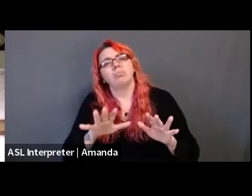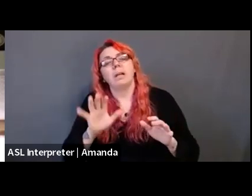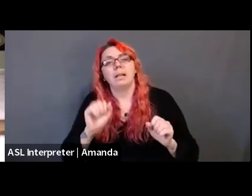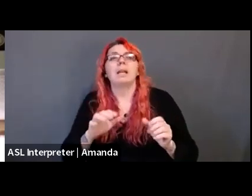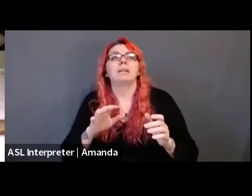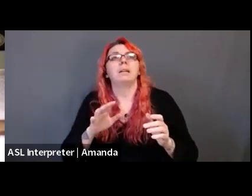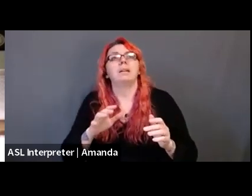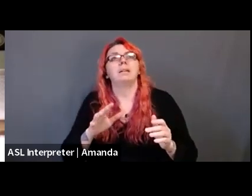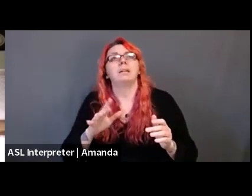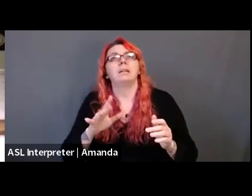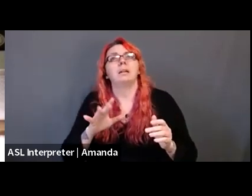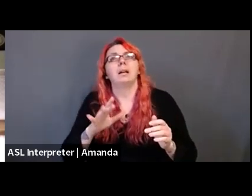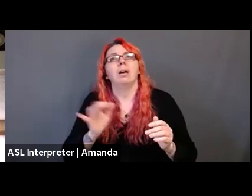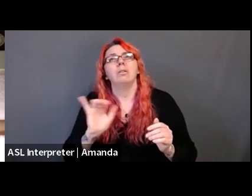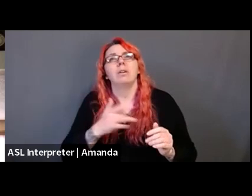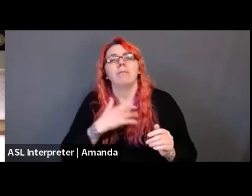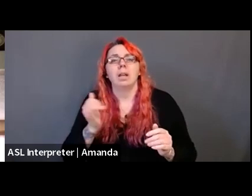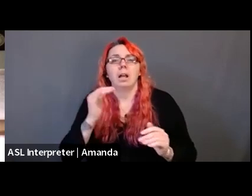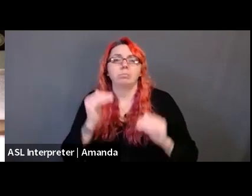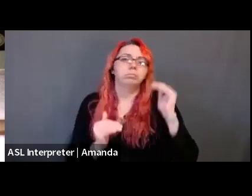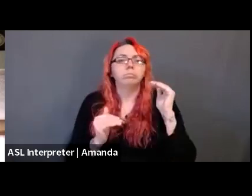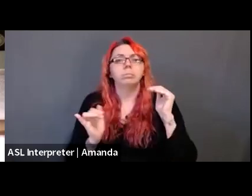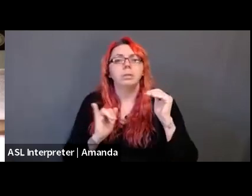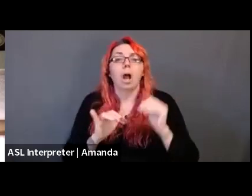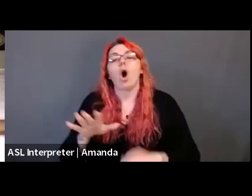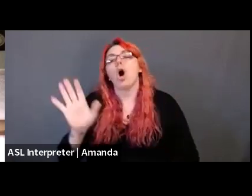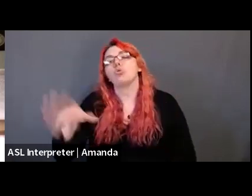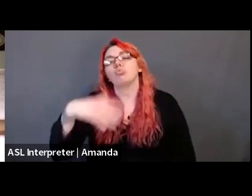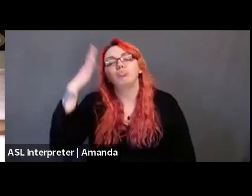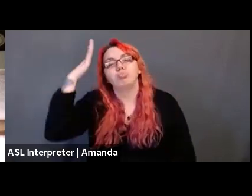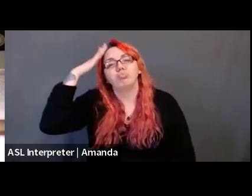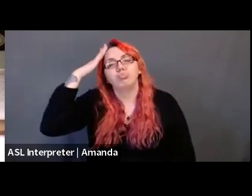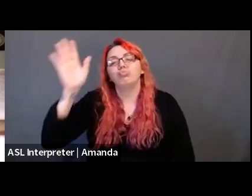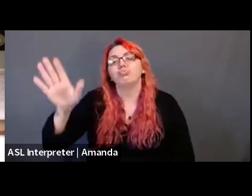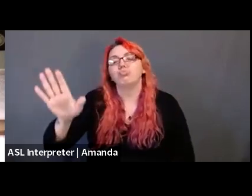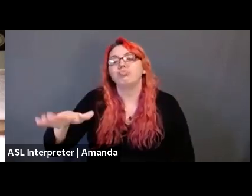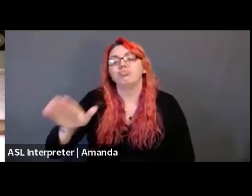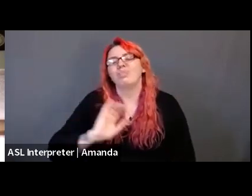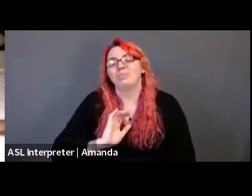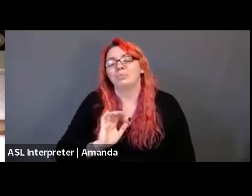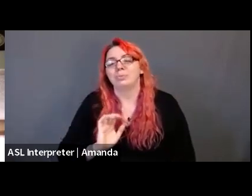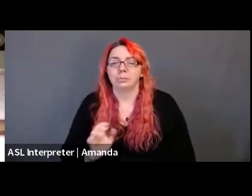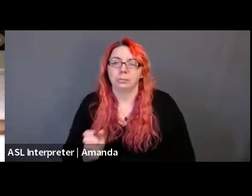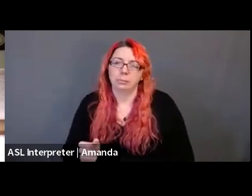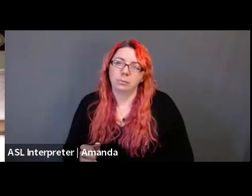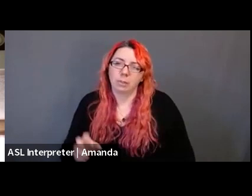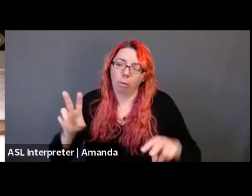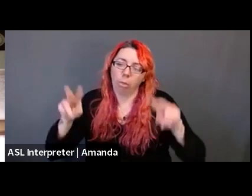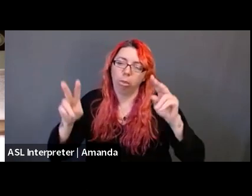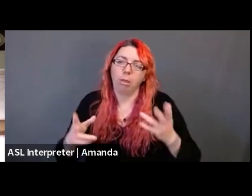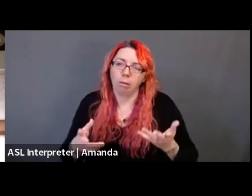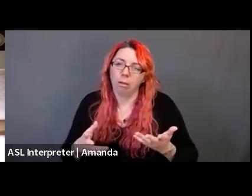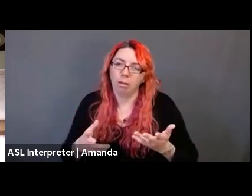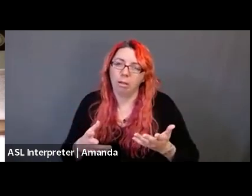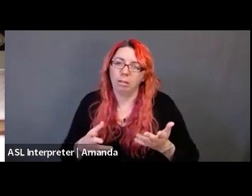there. And so the language and the tone can also be, offensive in some